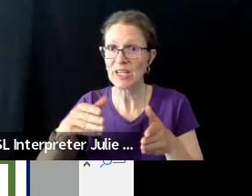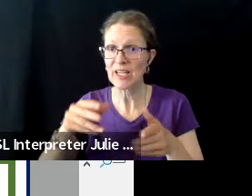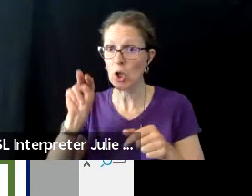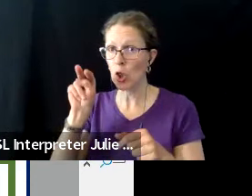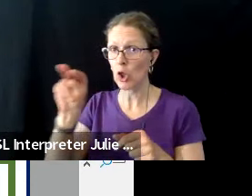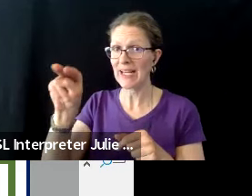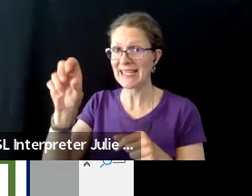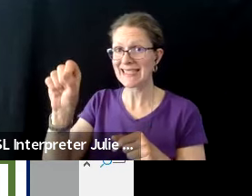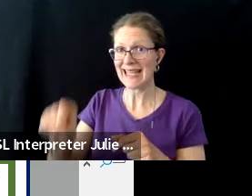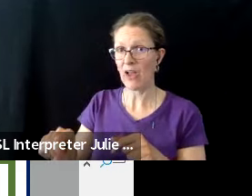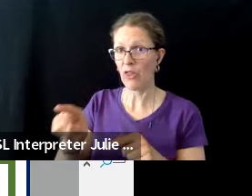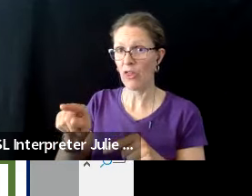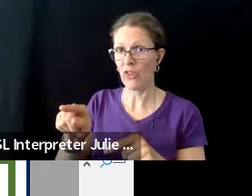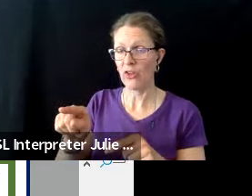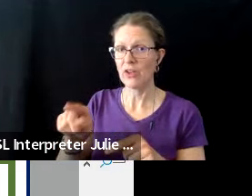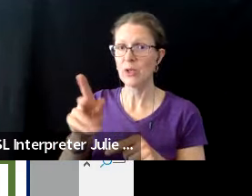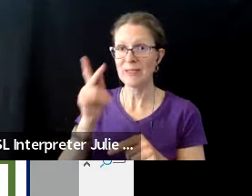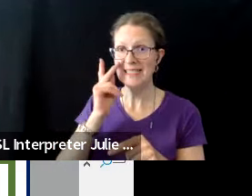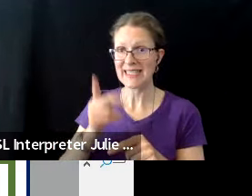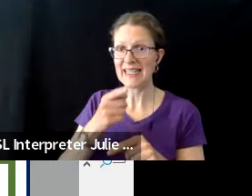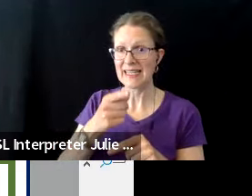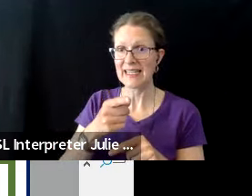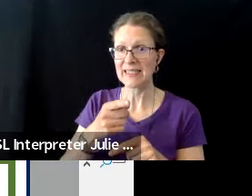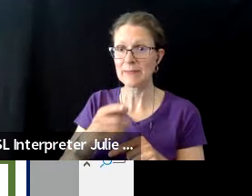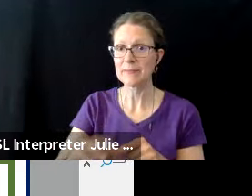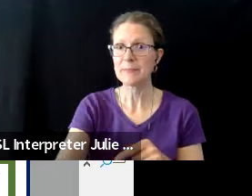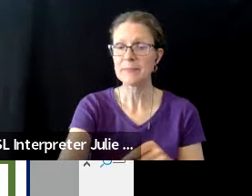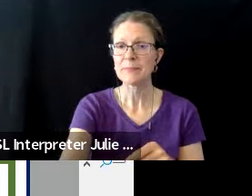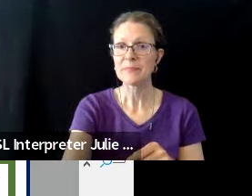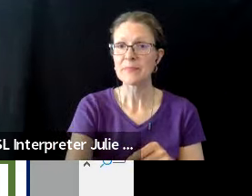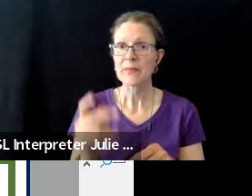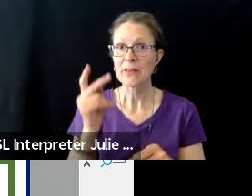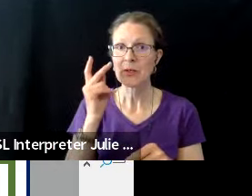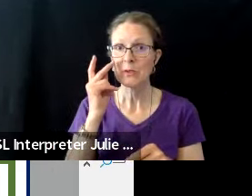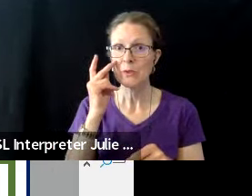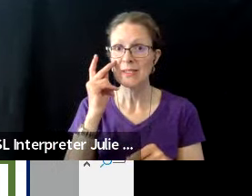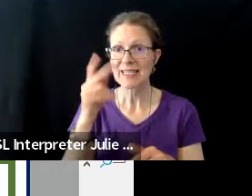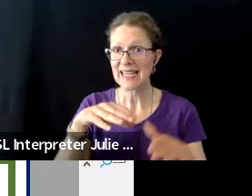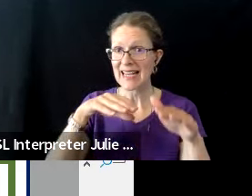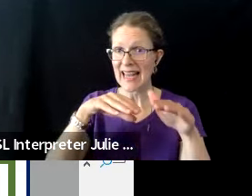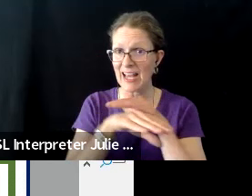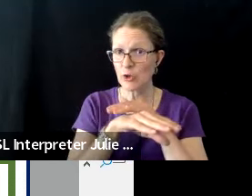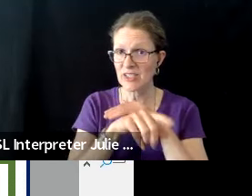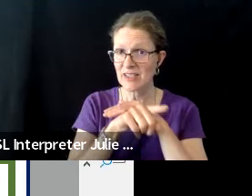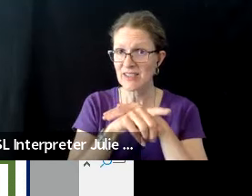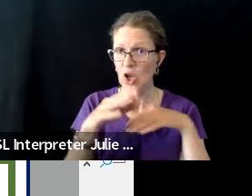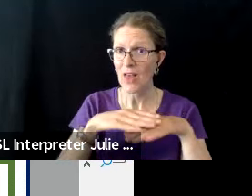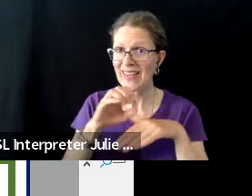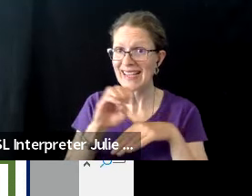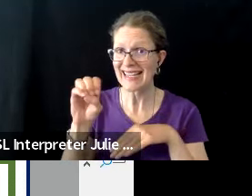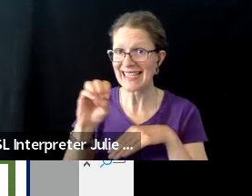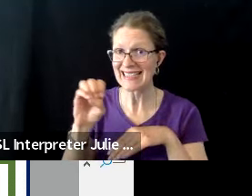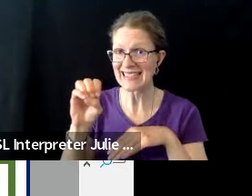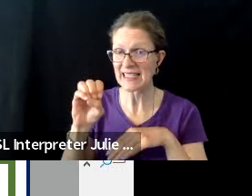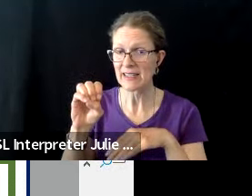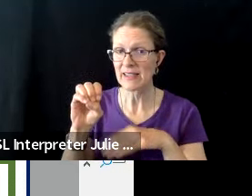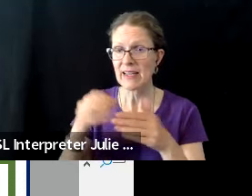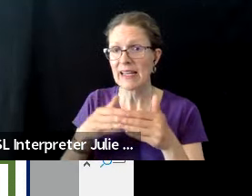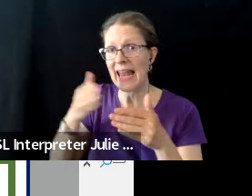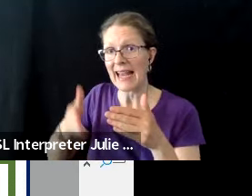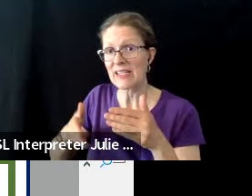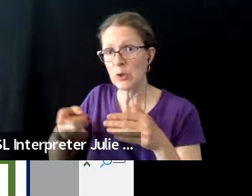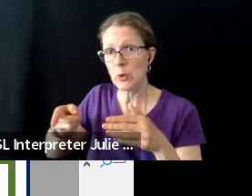And you can see that we've put the entrance to the east of the property next to what Megan pointed